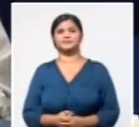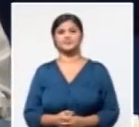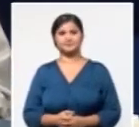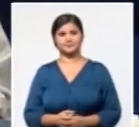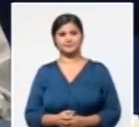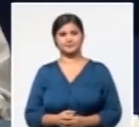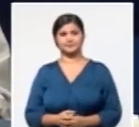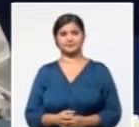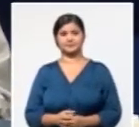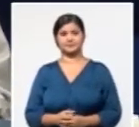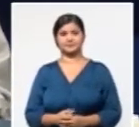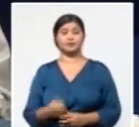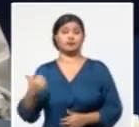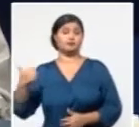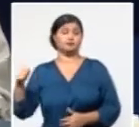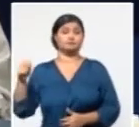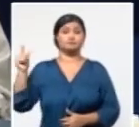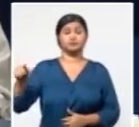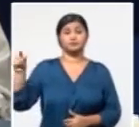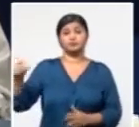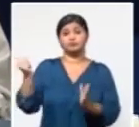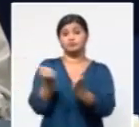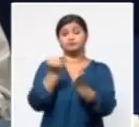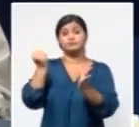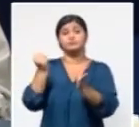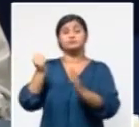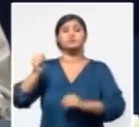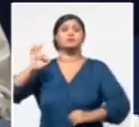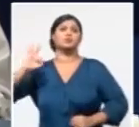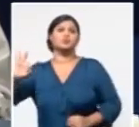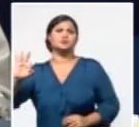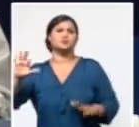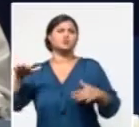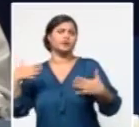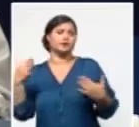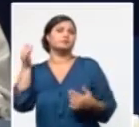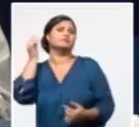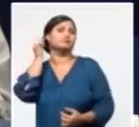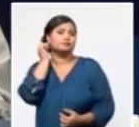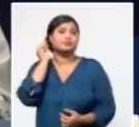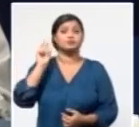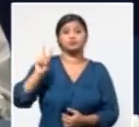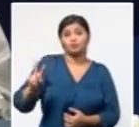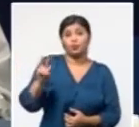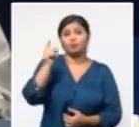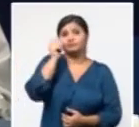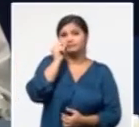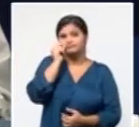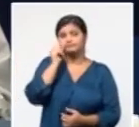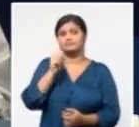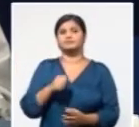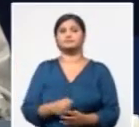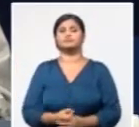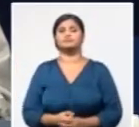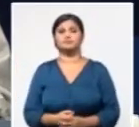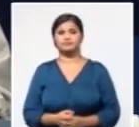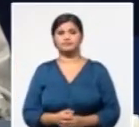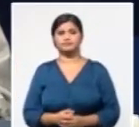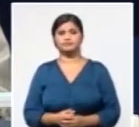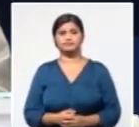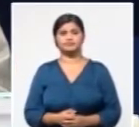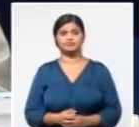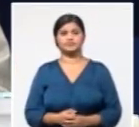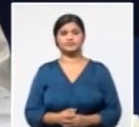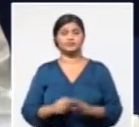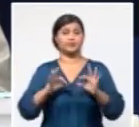163 people. Of the 10 cases confirmed yesterday, 8 are female cases and 2 are male. And